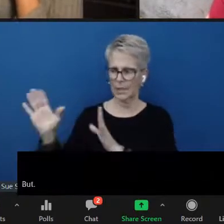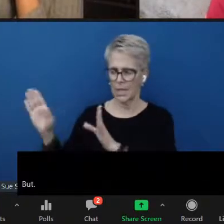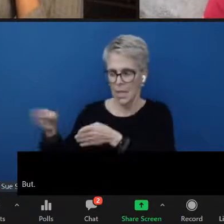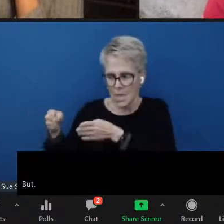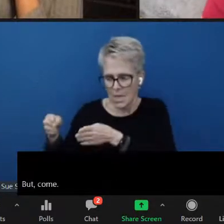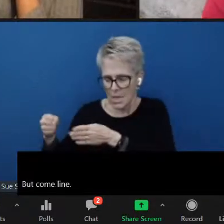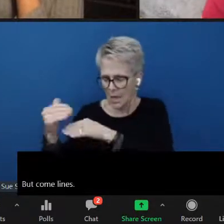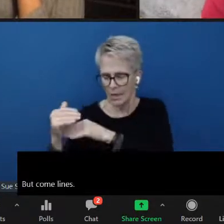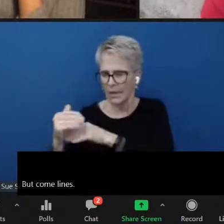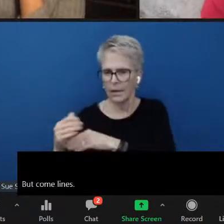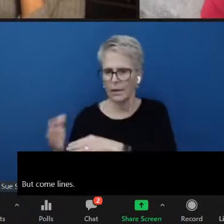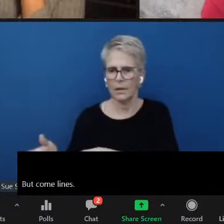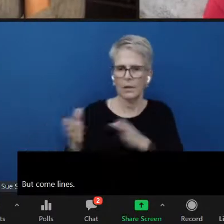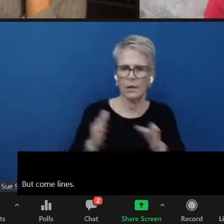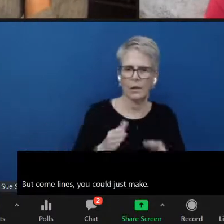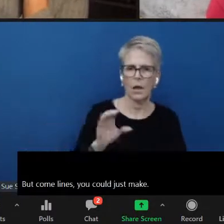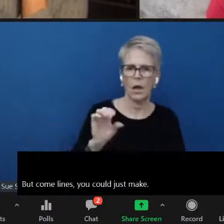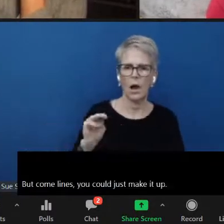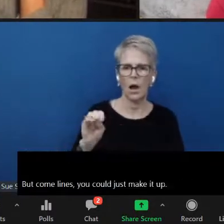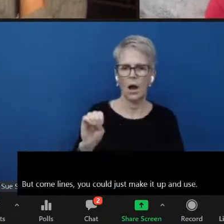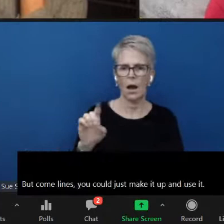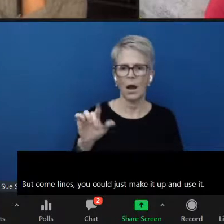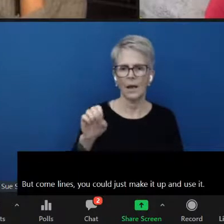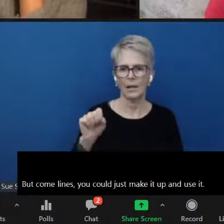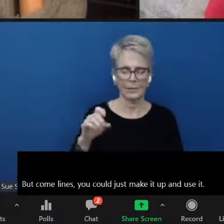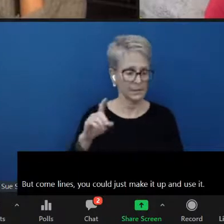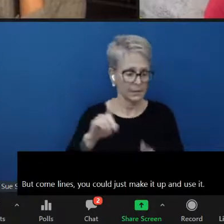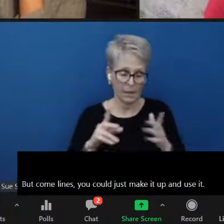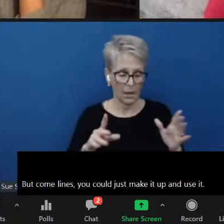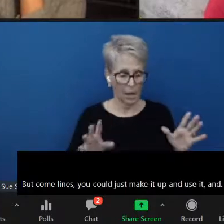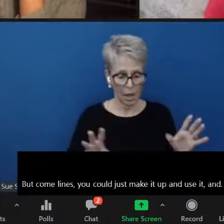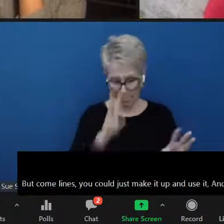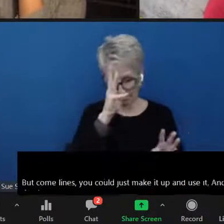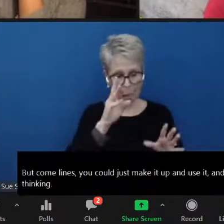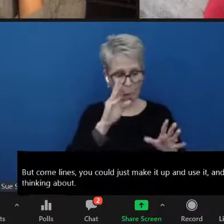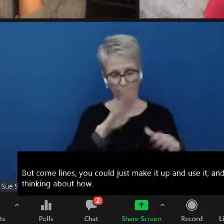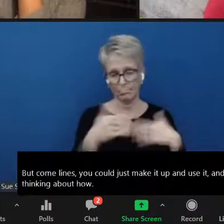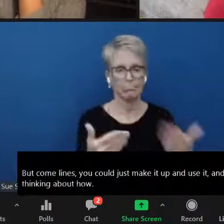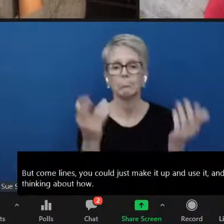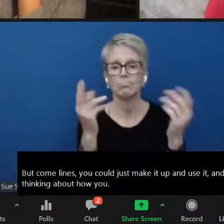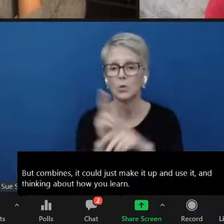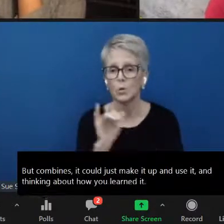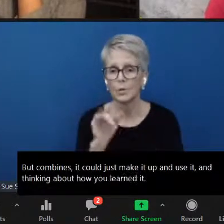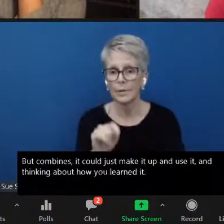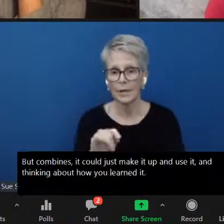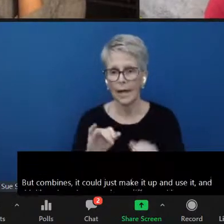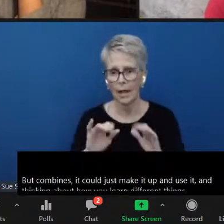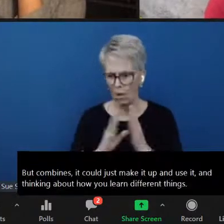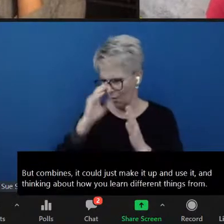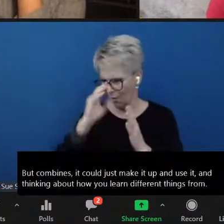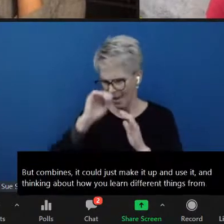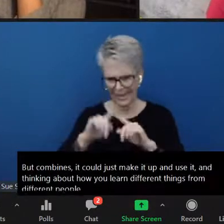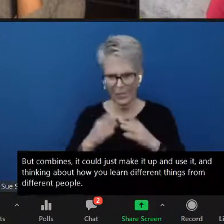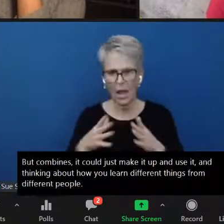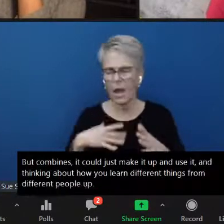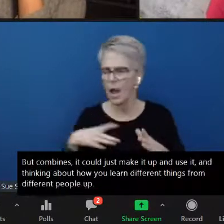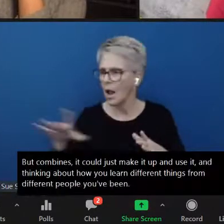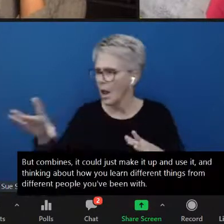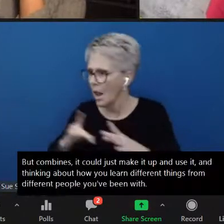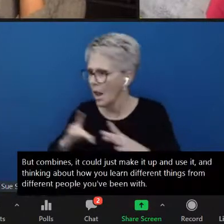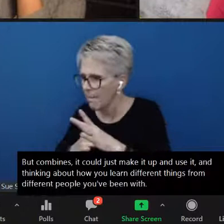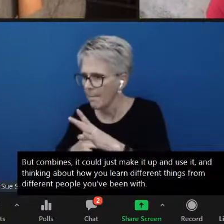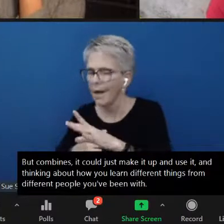But come lines, we could just make it up and use it. And thinking about how you learn different things from different people you've been